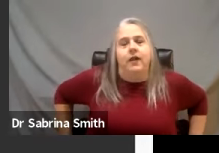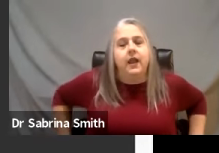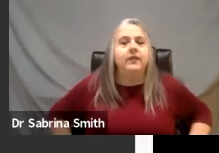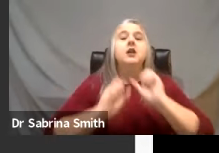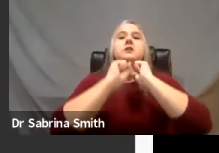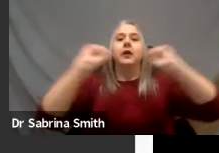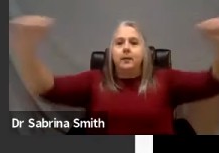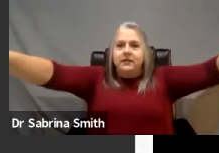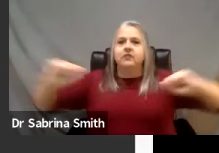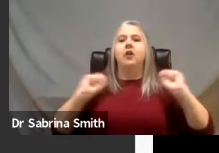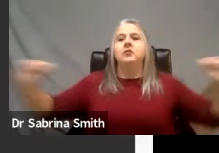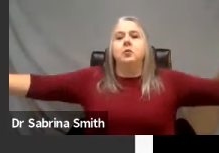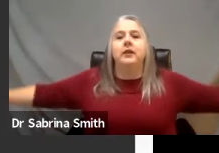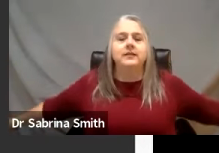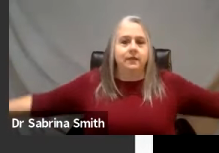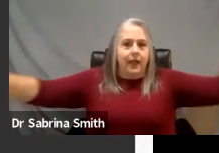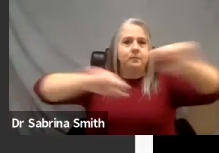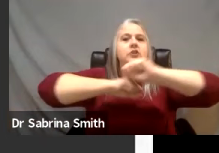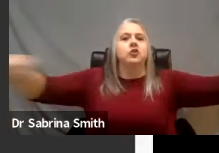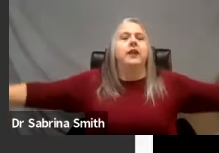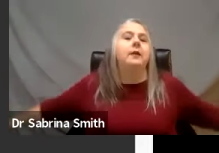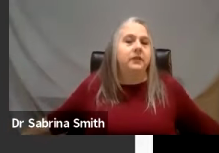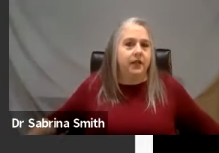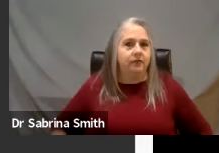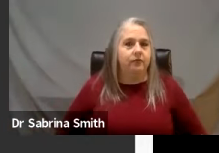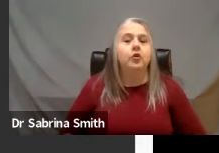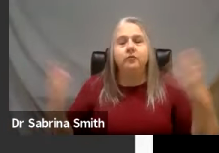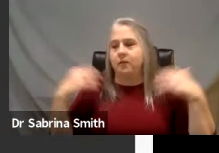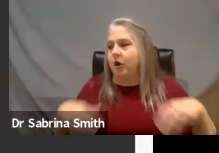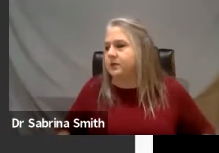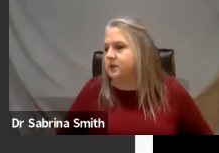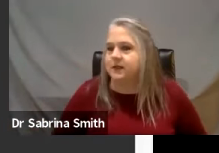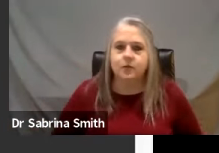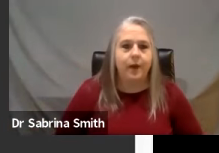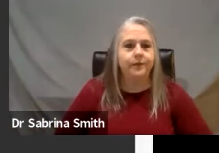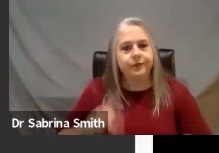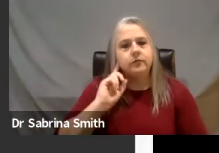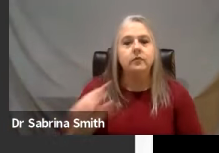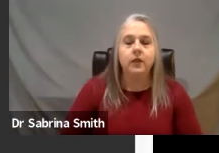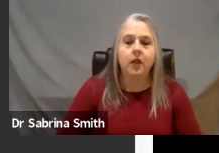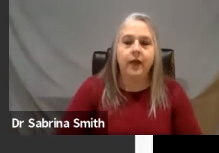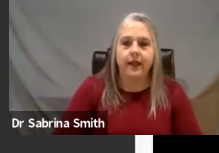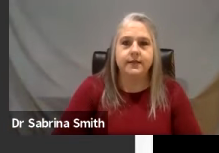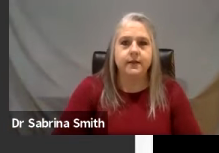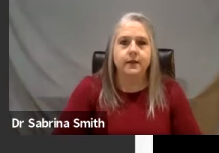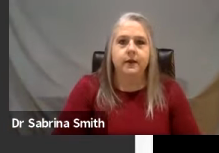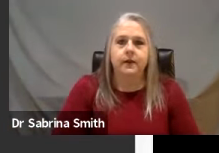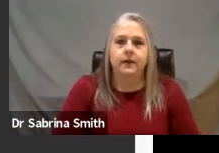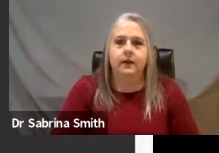I'll fall right out of it. So I got myself comfortable and made sure that I had plenty of room for my arm space as well. Okay,